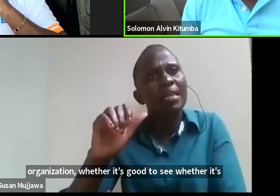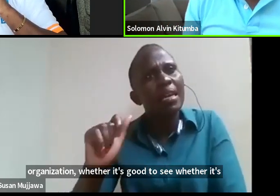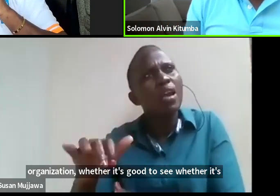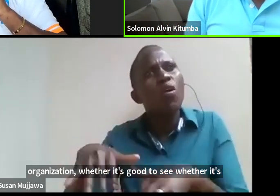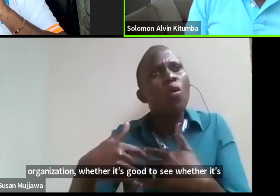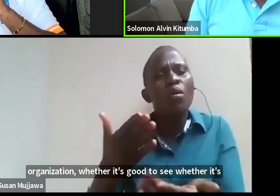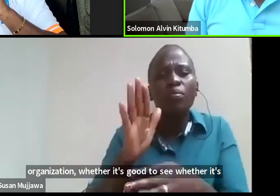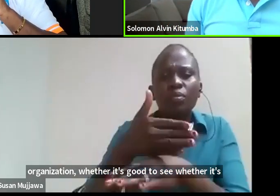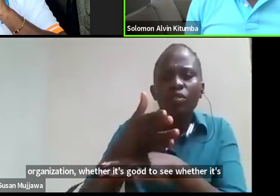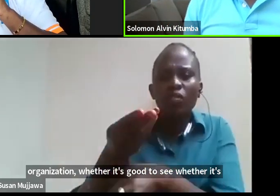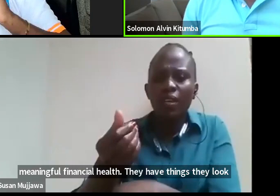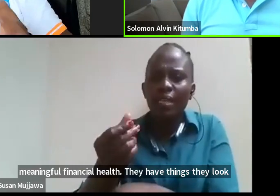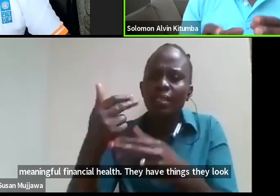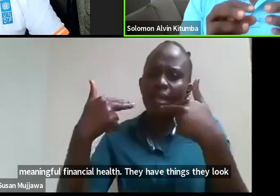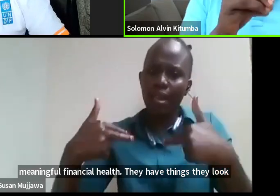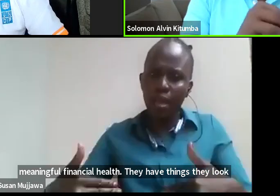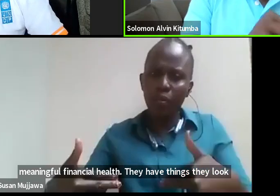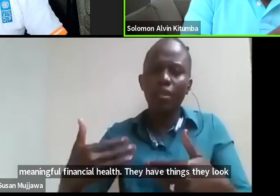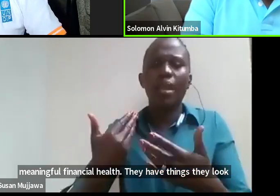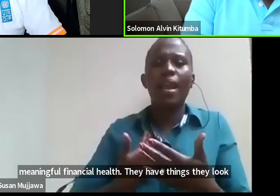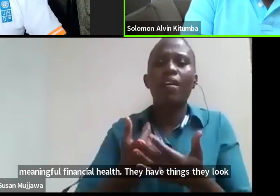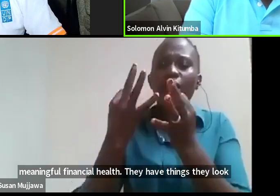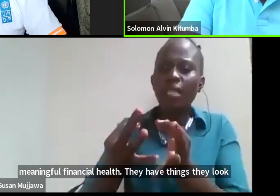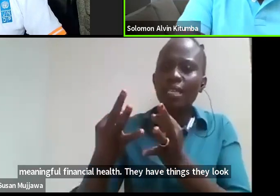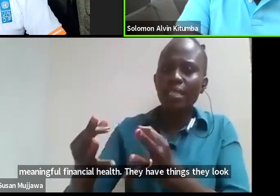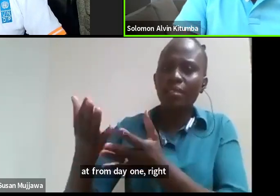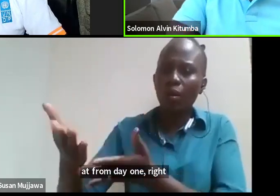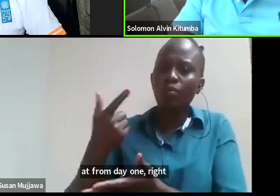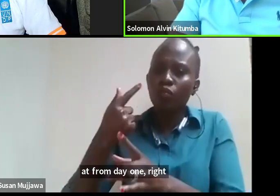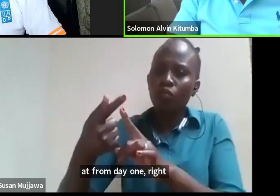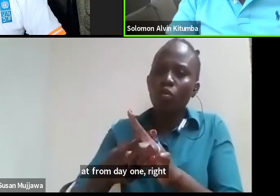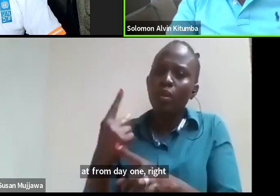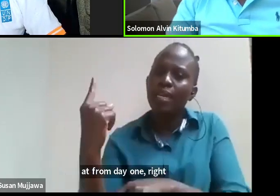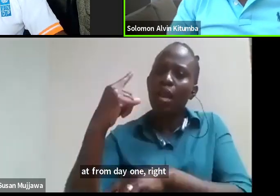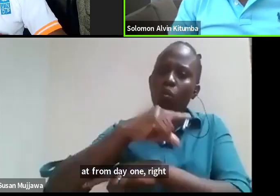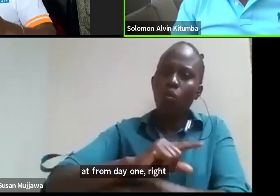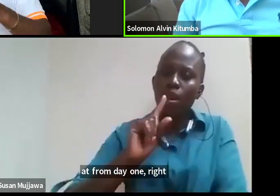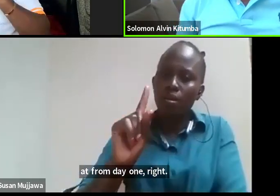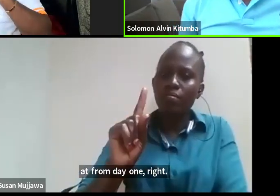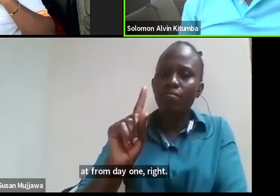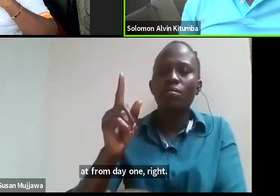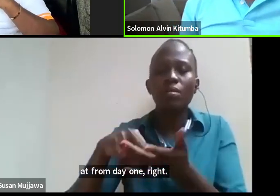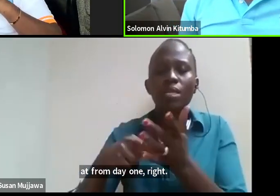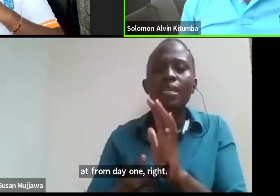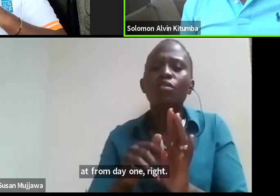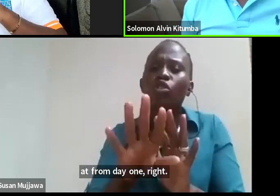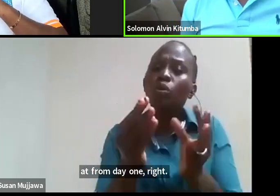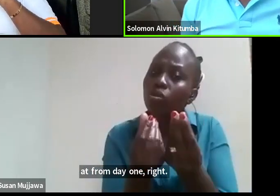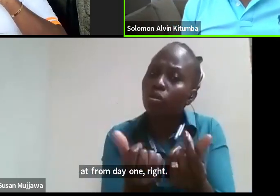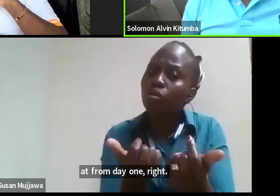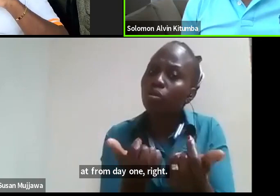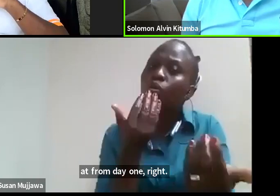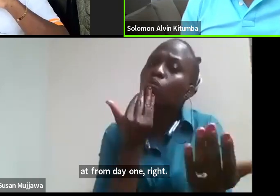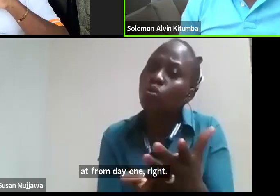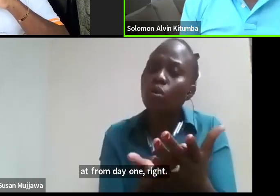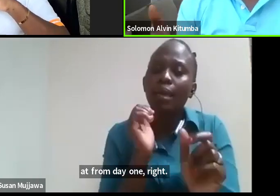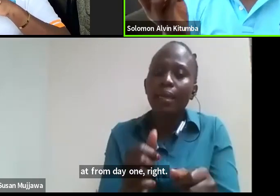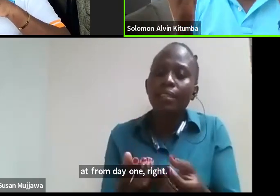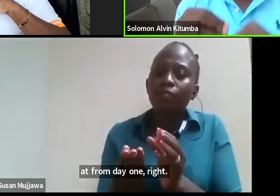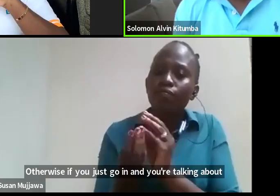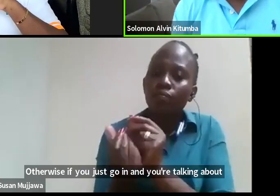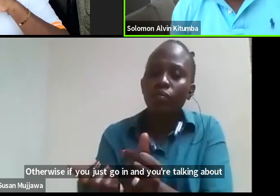at from day one, right? So is your solution speaking to just those needs? Otherwise, if you just go in and you're